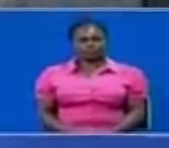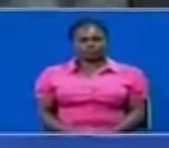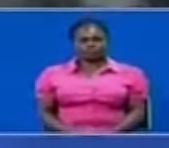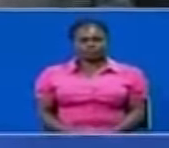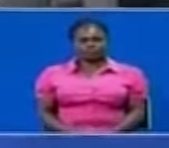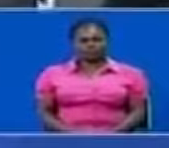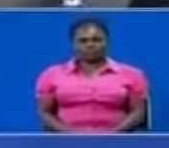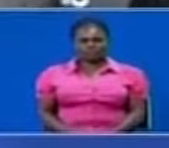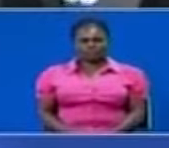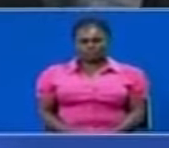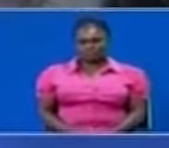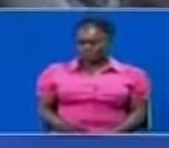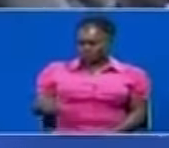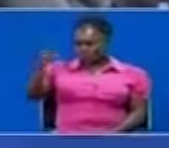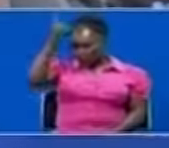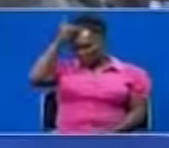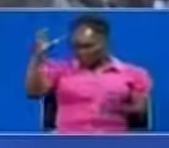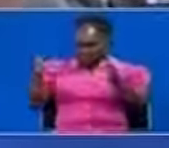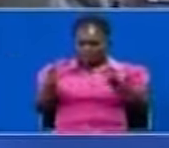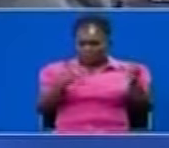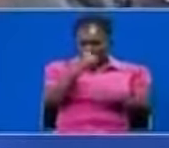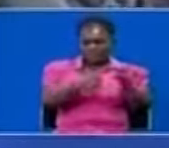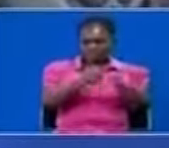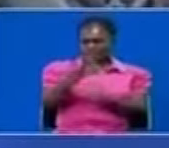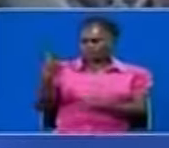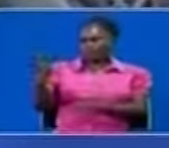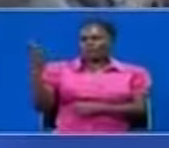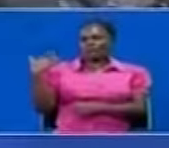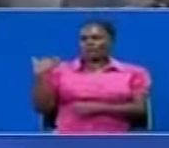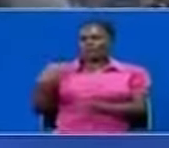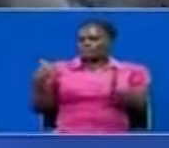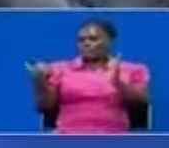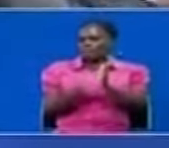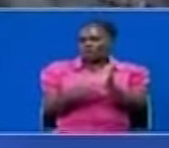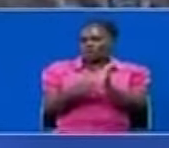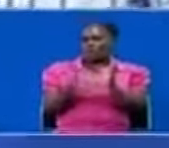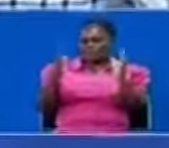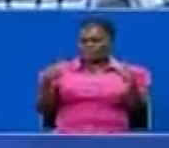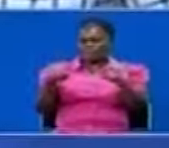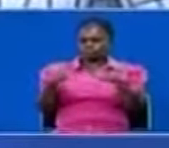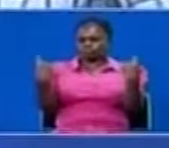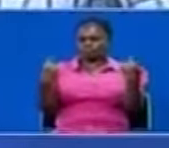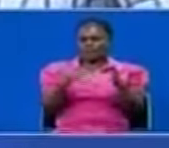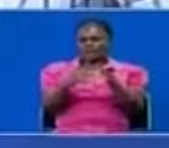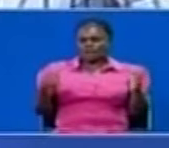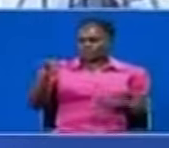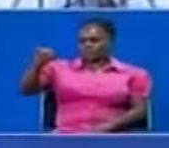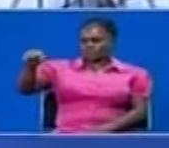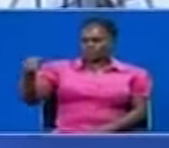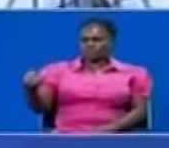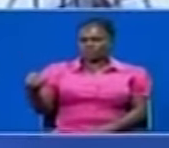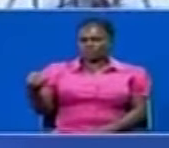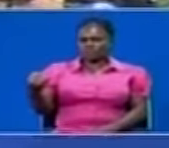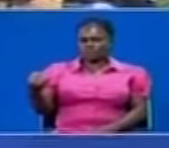Kisumu. Isaac's chama cha Mashinani has for the past 4 years been the heartbeat of internal rebellion against the Jubilee regime